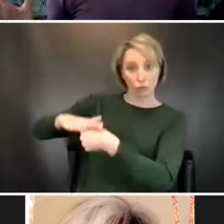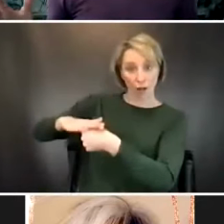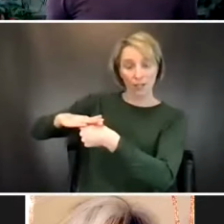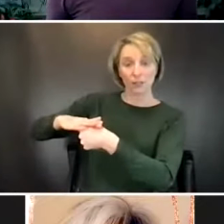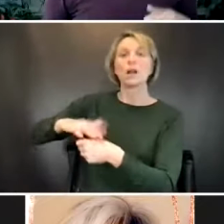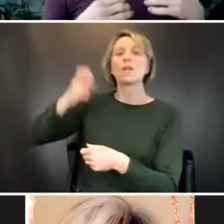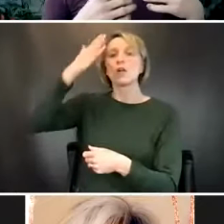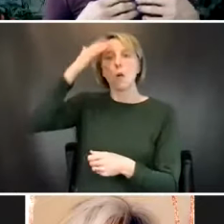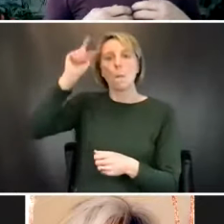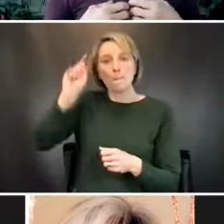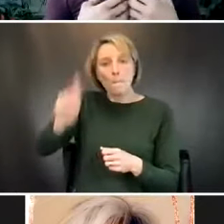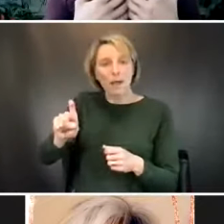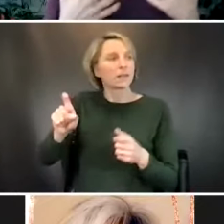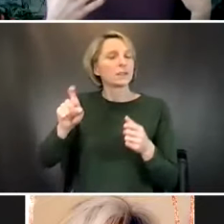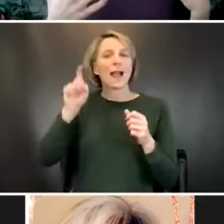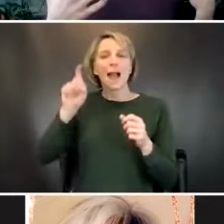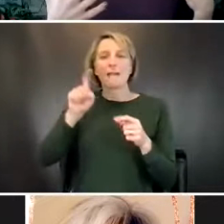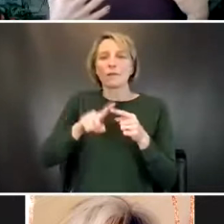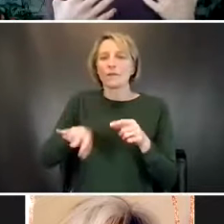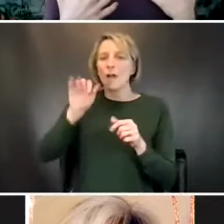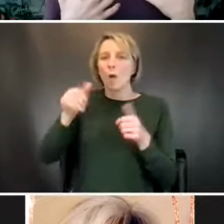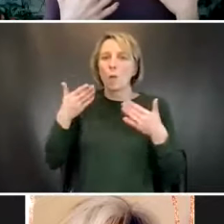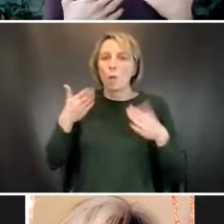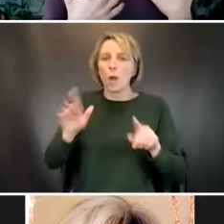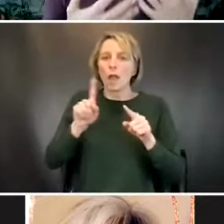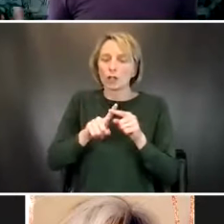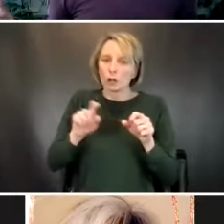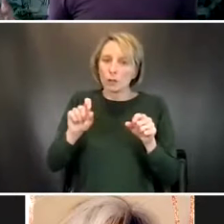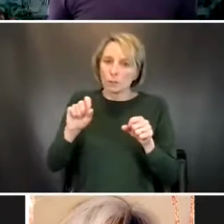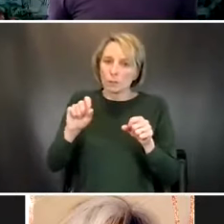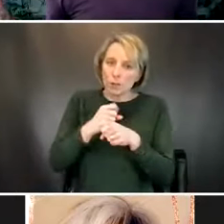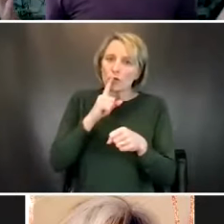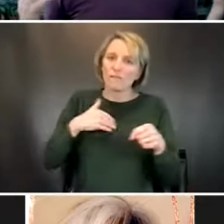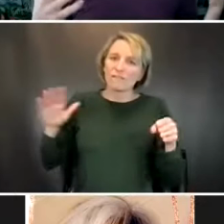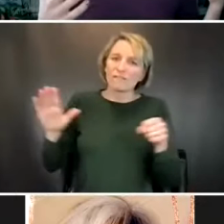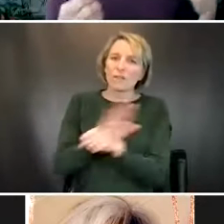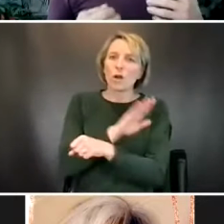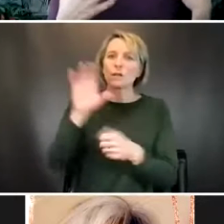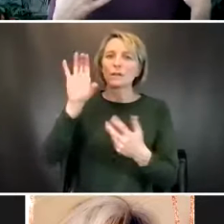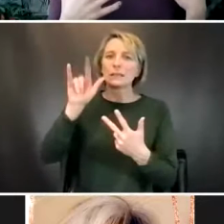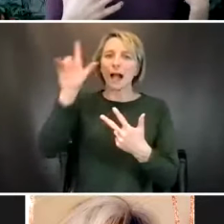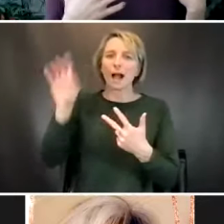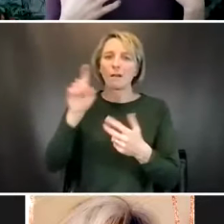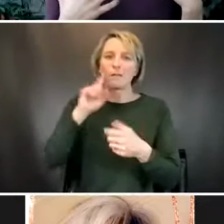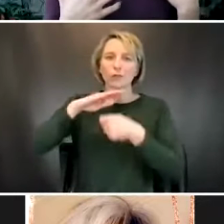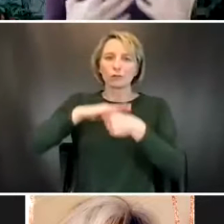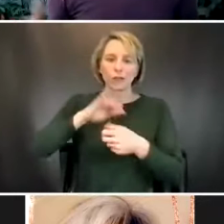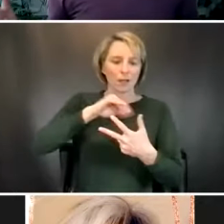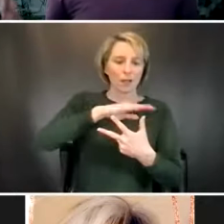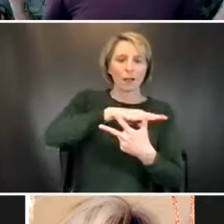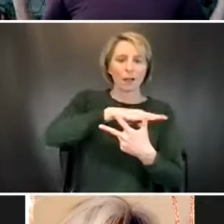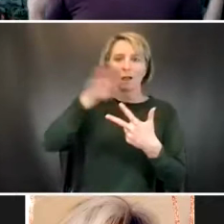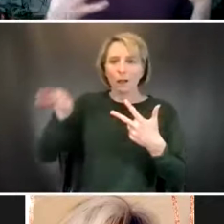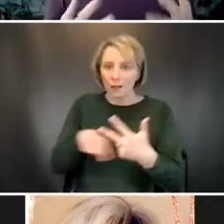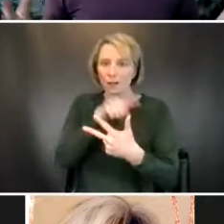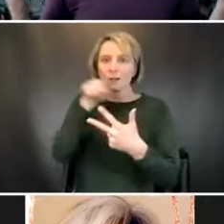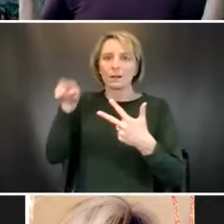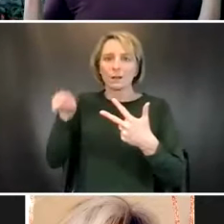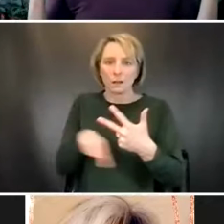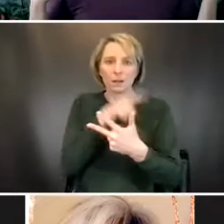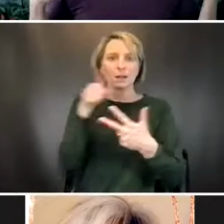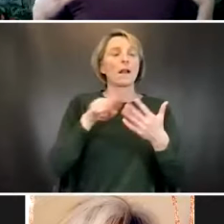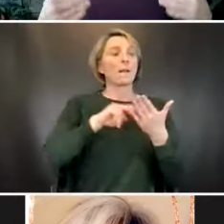to play, taking an extra, you know, hour to sleep in the morning, getting into a nice hot shower, any of